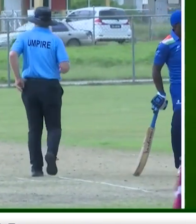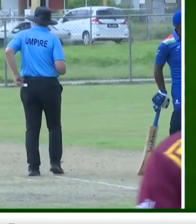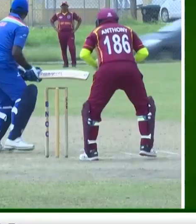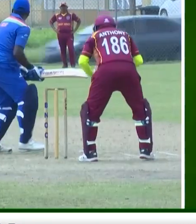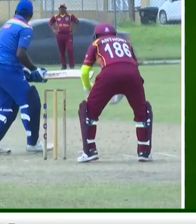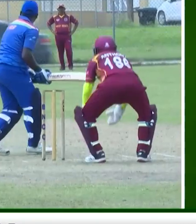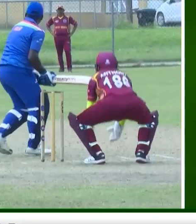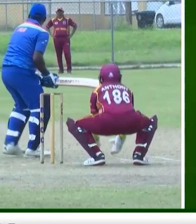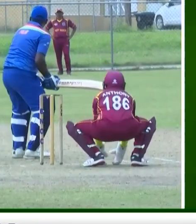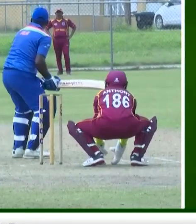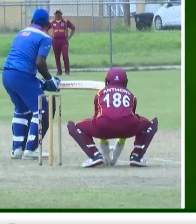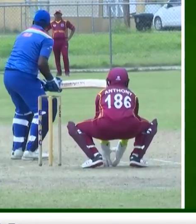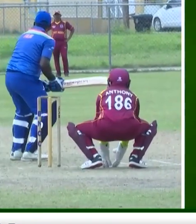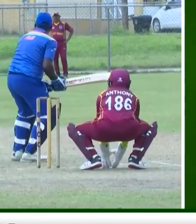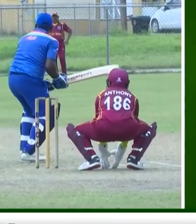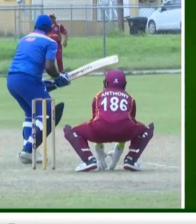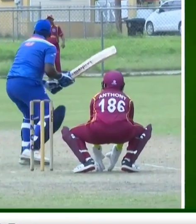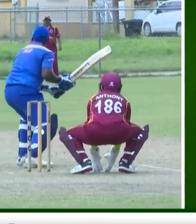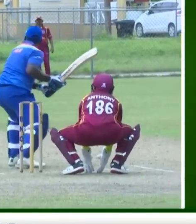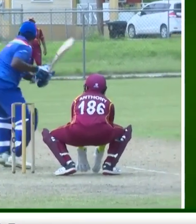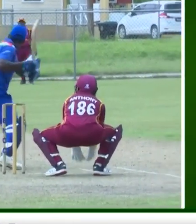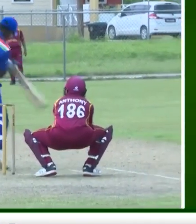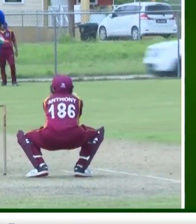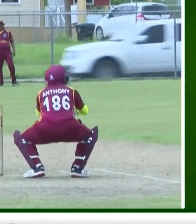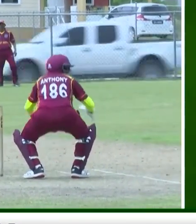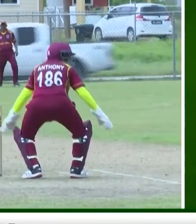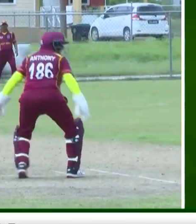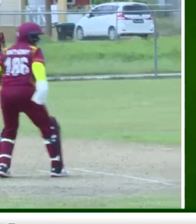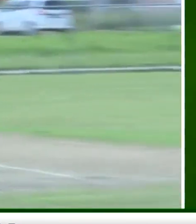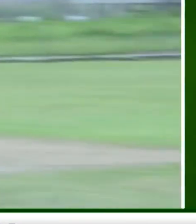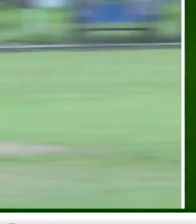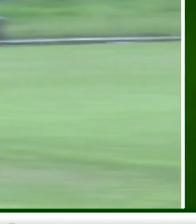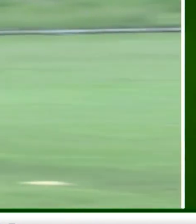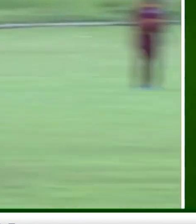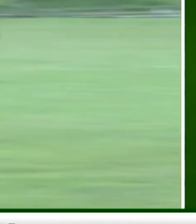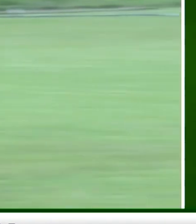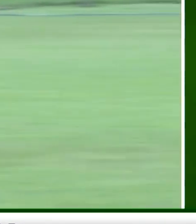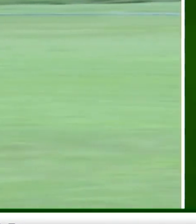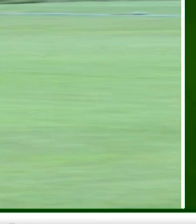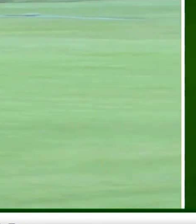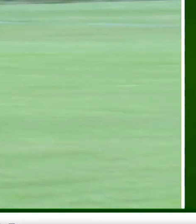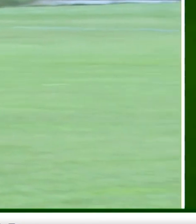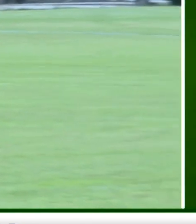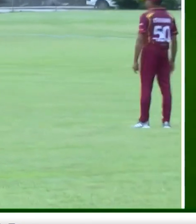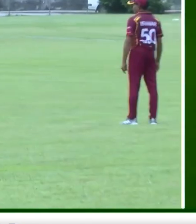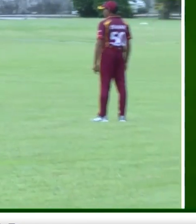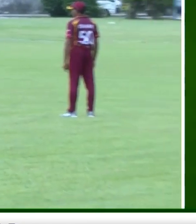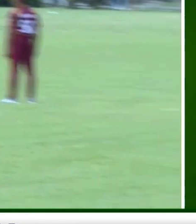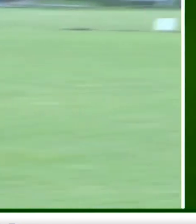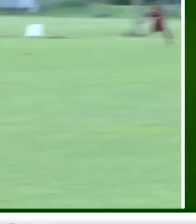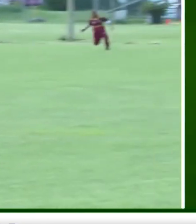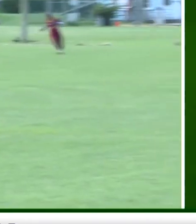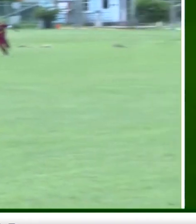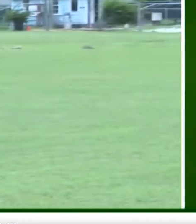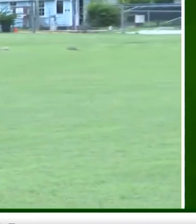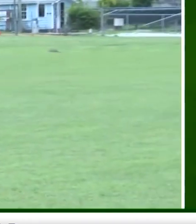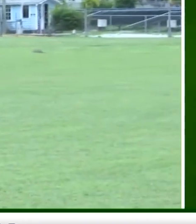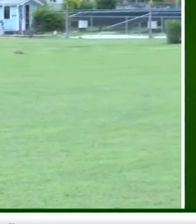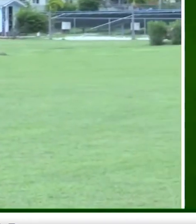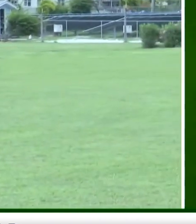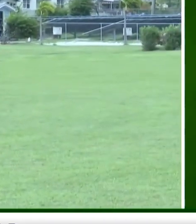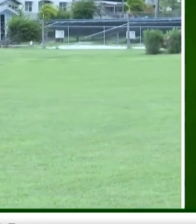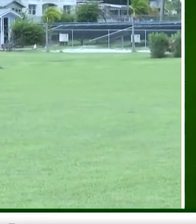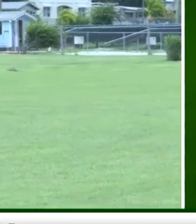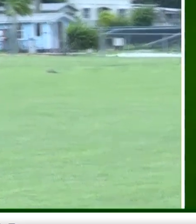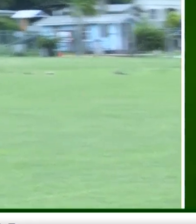to 131 for 8 in 41.5 overs. Dipesh Kumar finished with 3 for 17 in that losing effort.